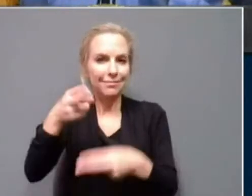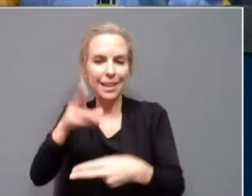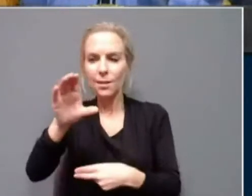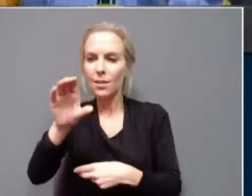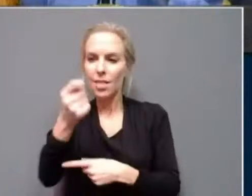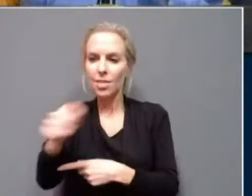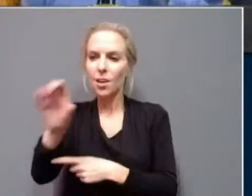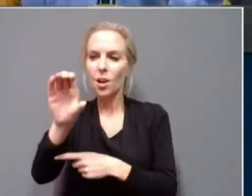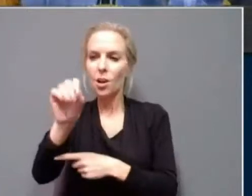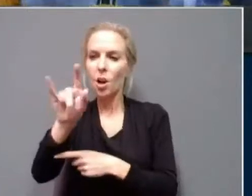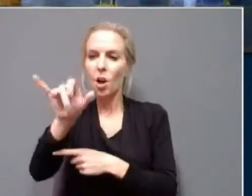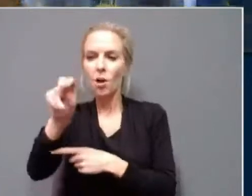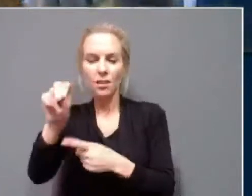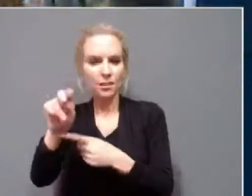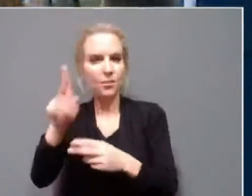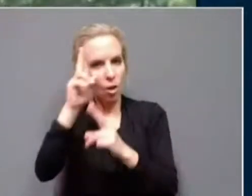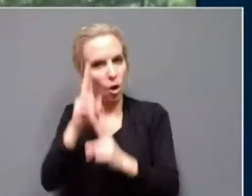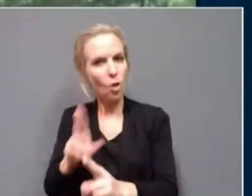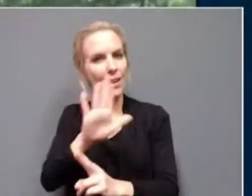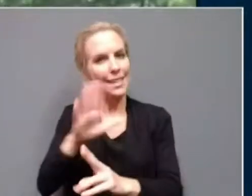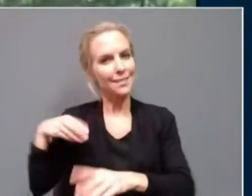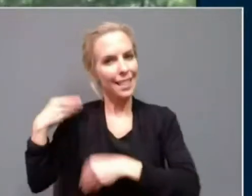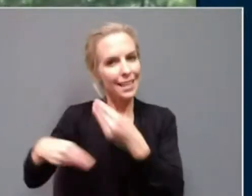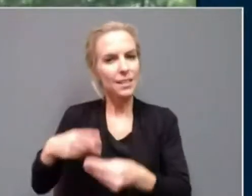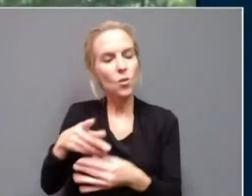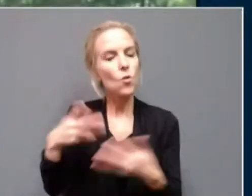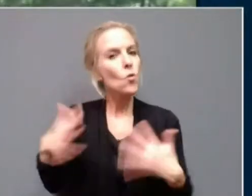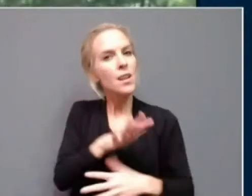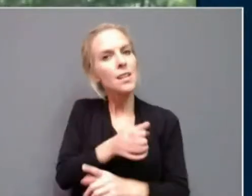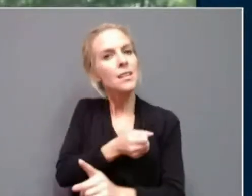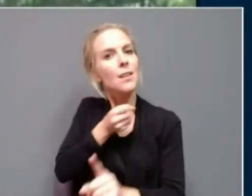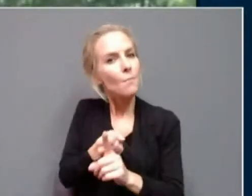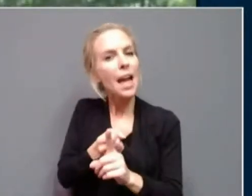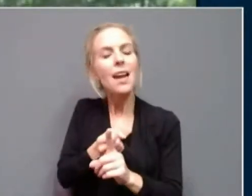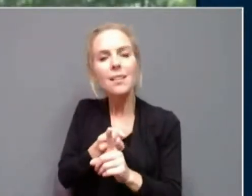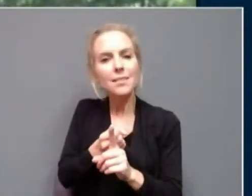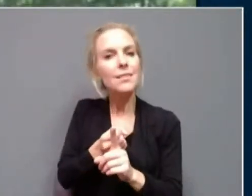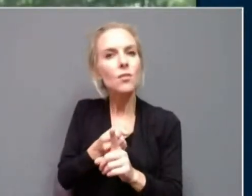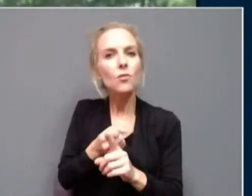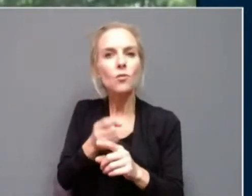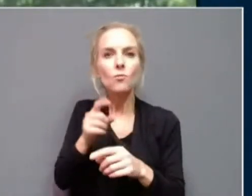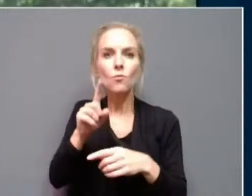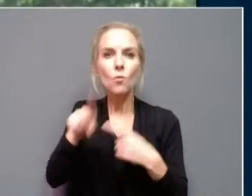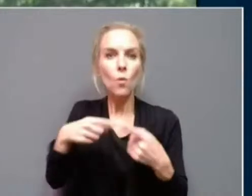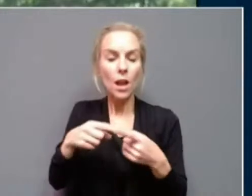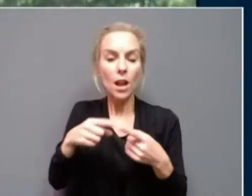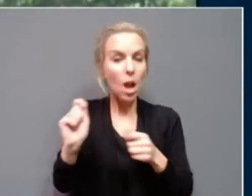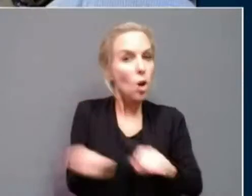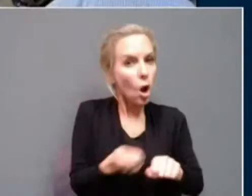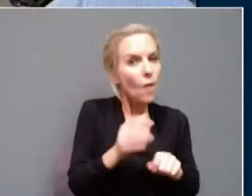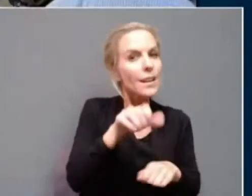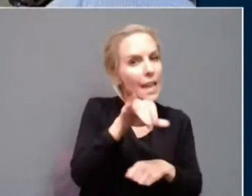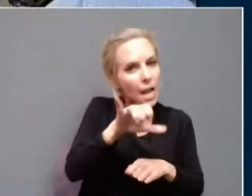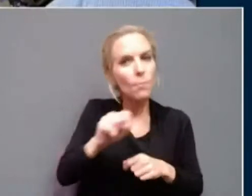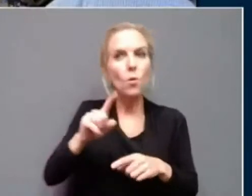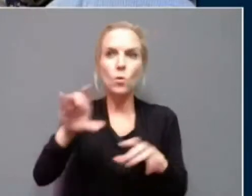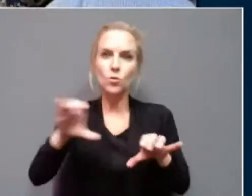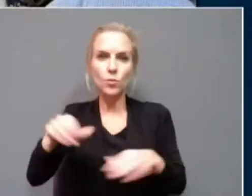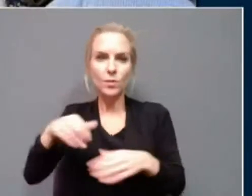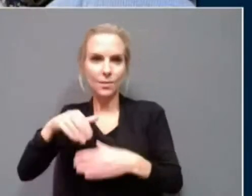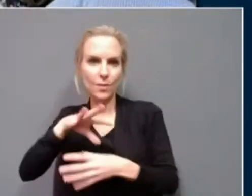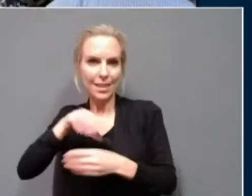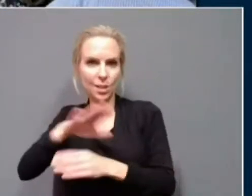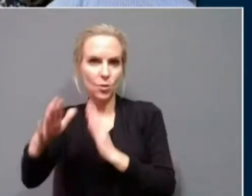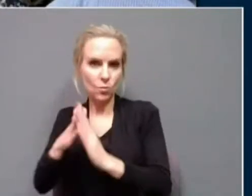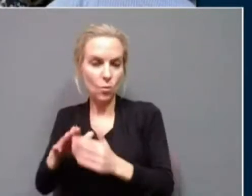to honor his legacy and the incredible impact he had both on and off the course. And I will tell you, even after his passing,